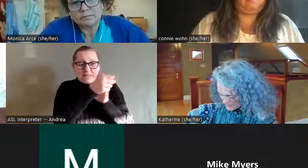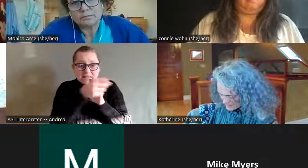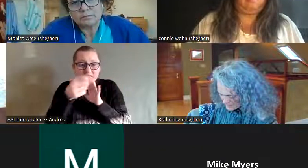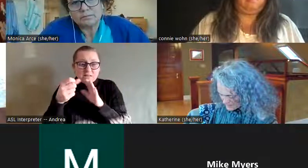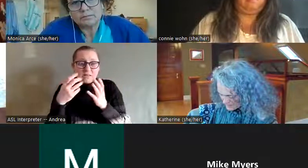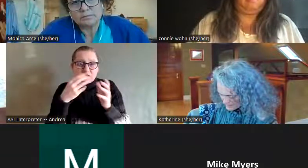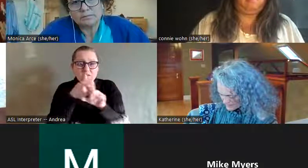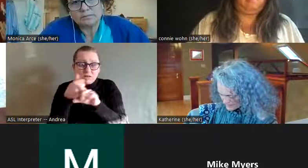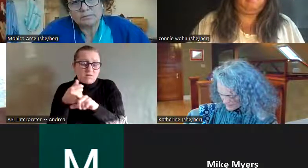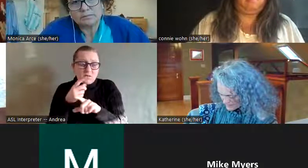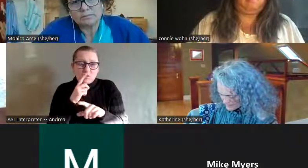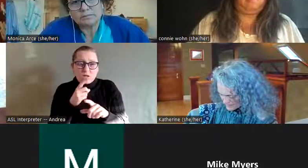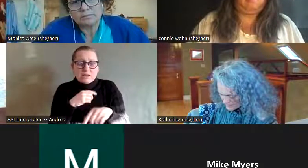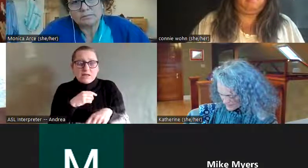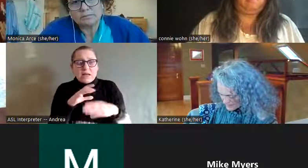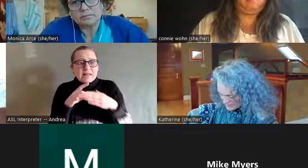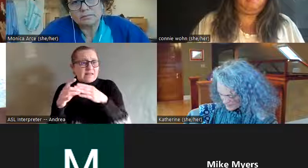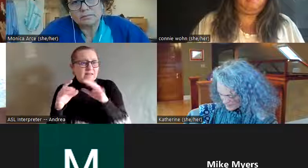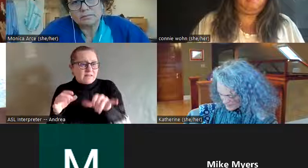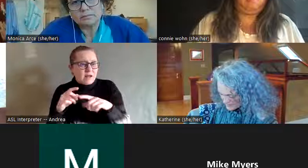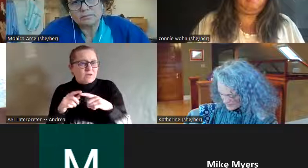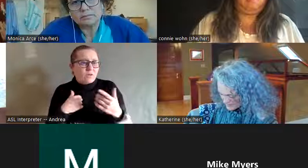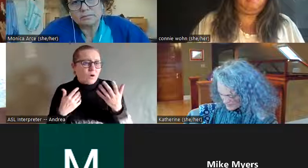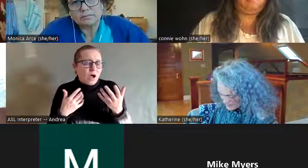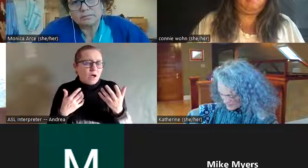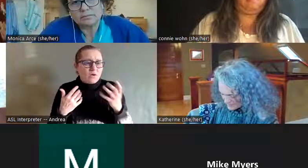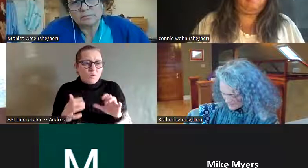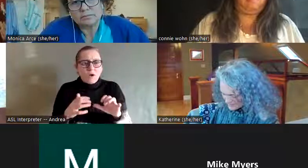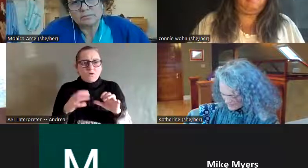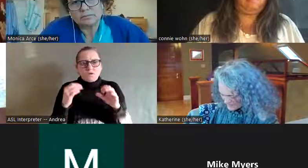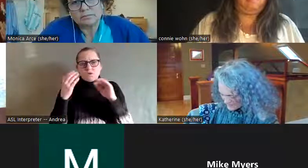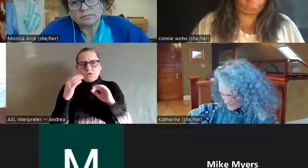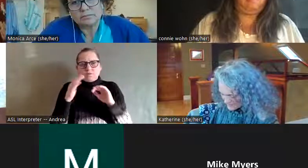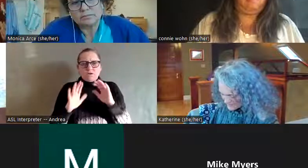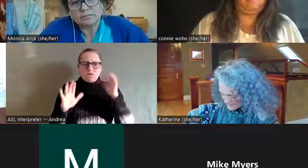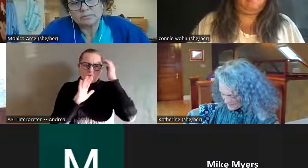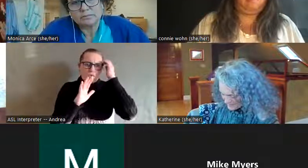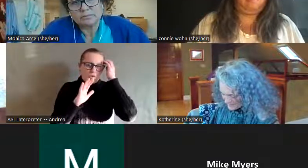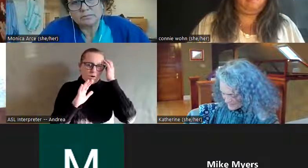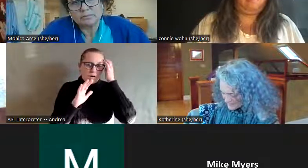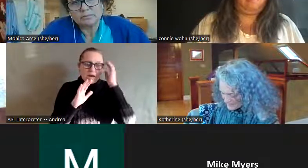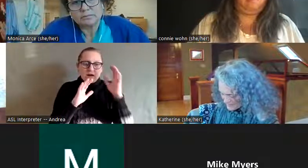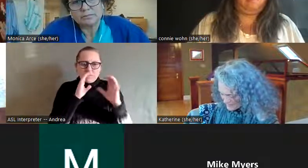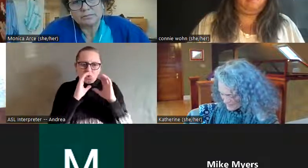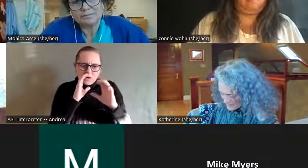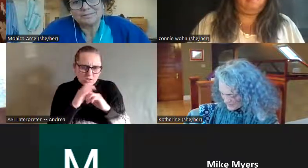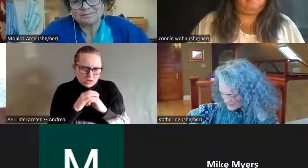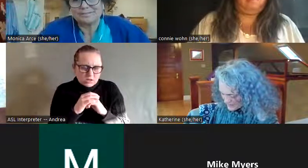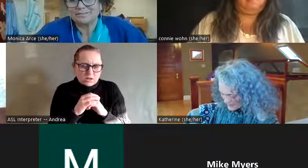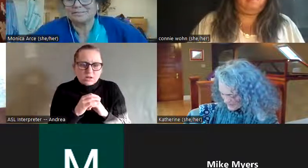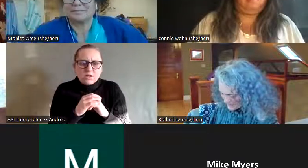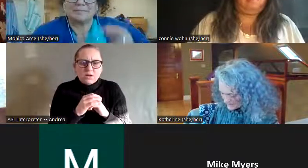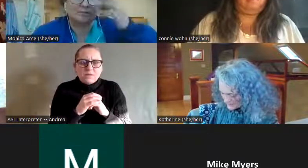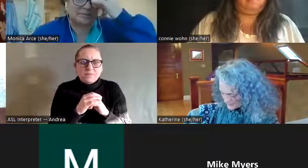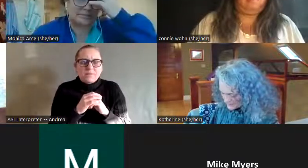kind of dictates that. So I wouldn't want to limit your communications as long as they meet your other standards.